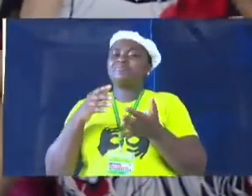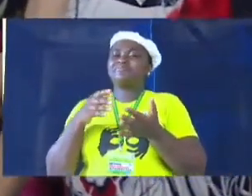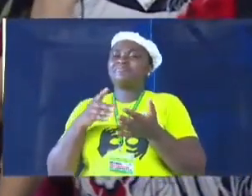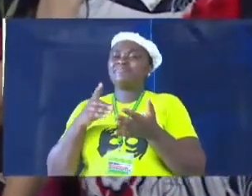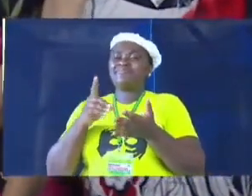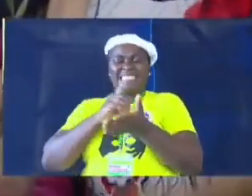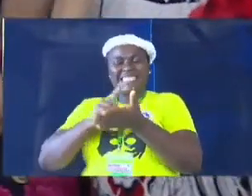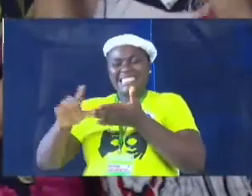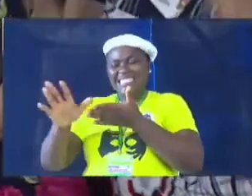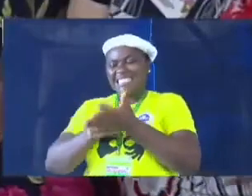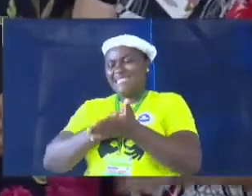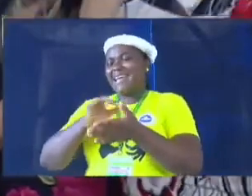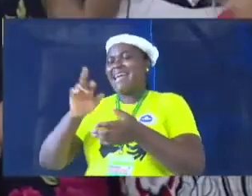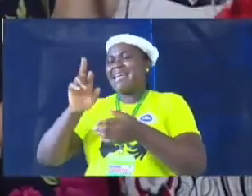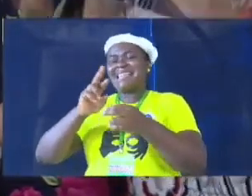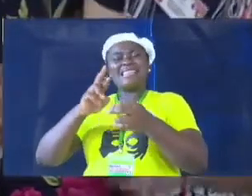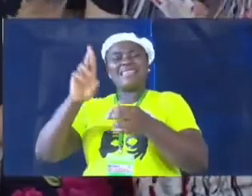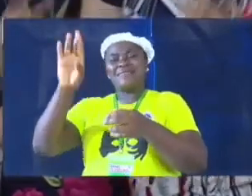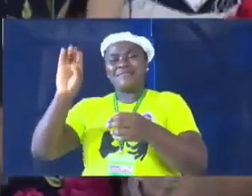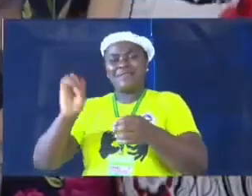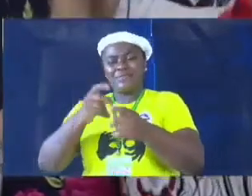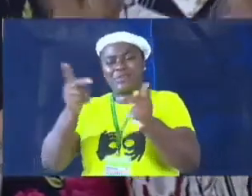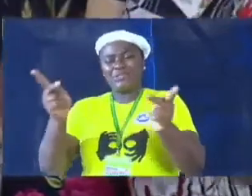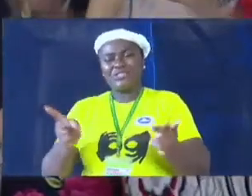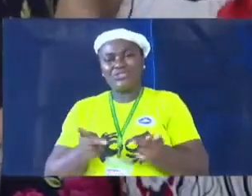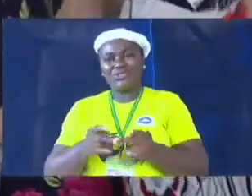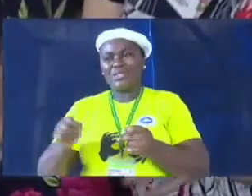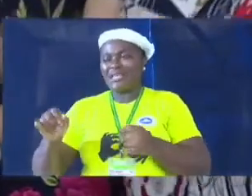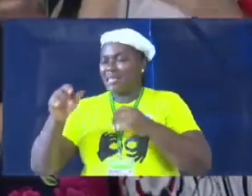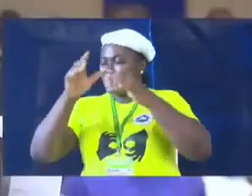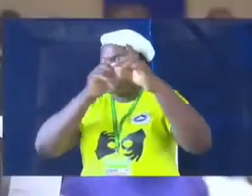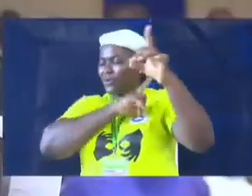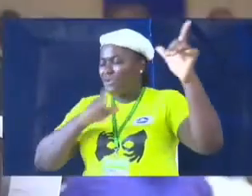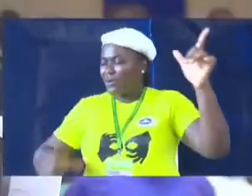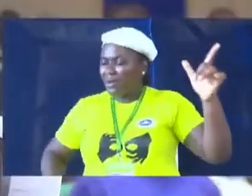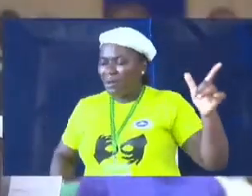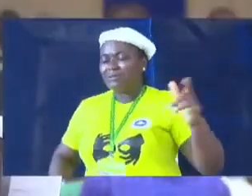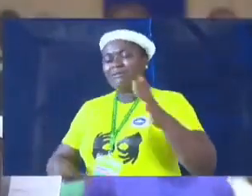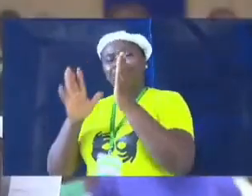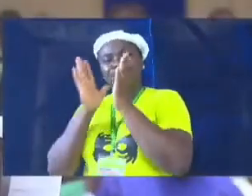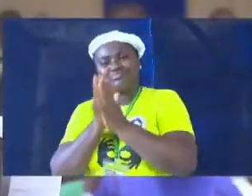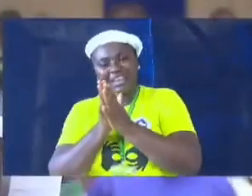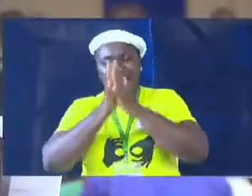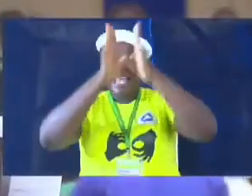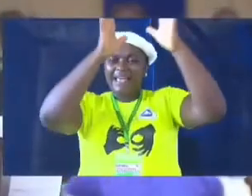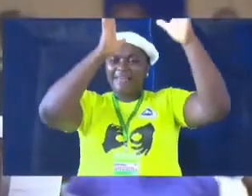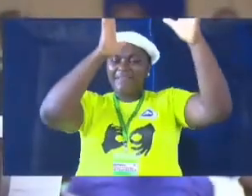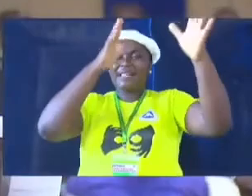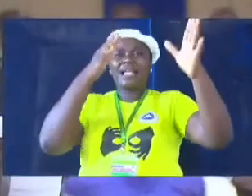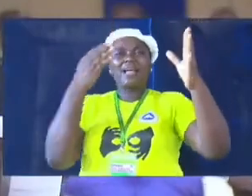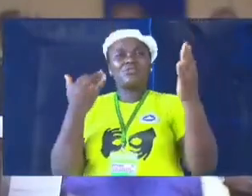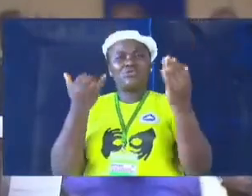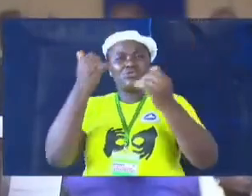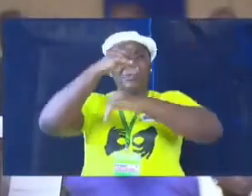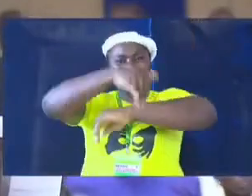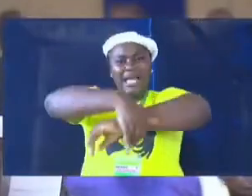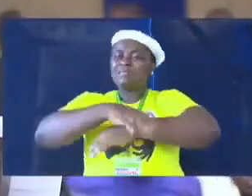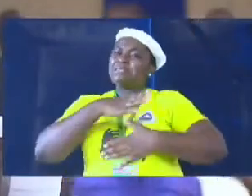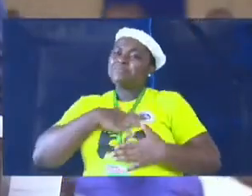Divinely reposition me, Lord. Go ahead and pray. Father, tonight, please change my